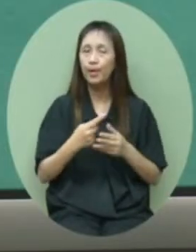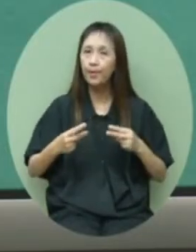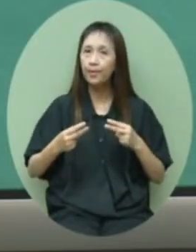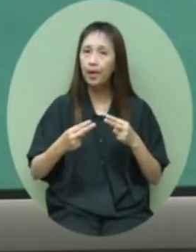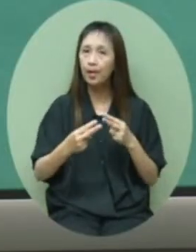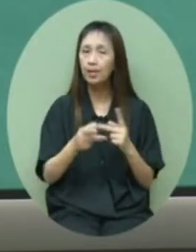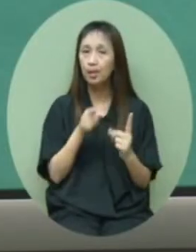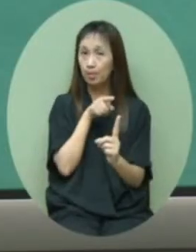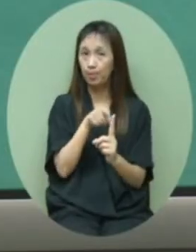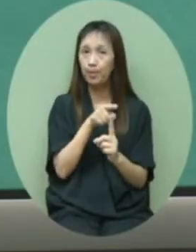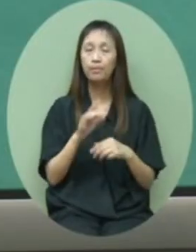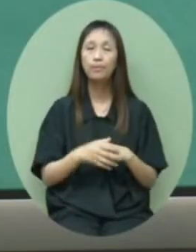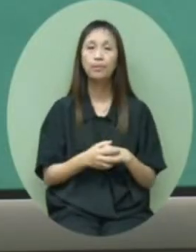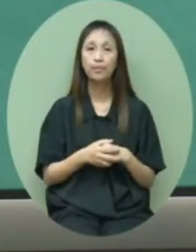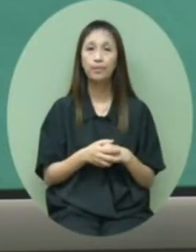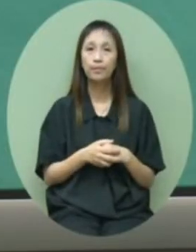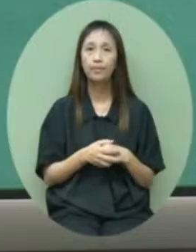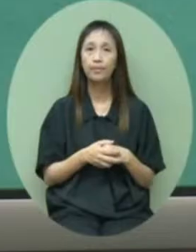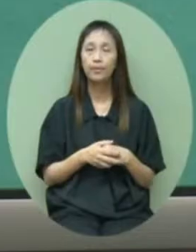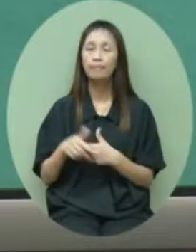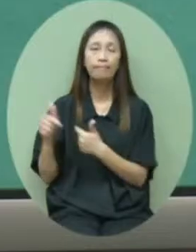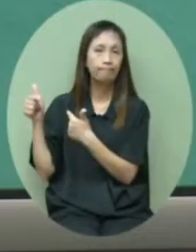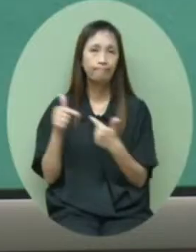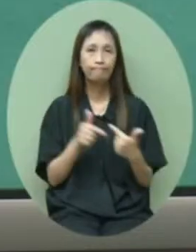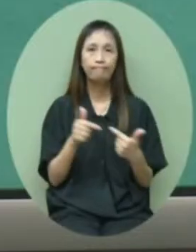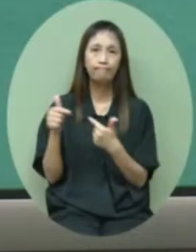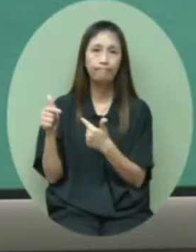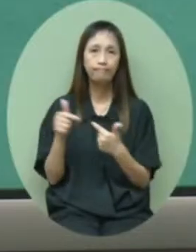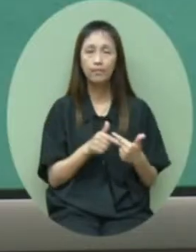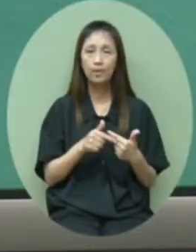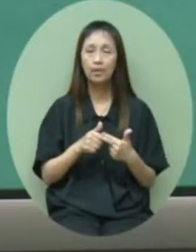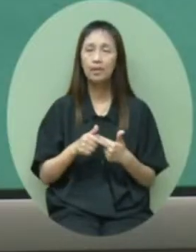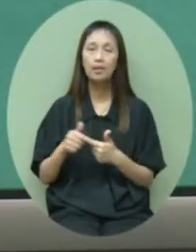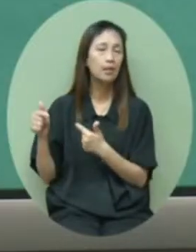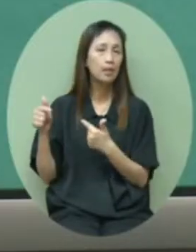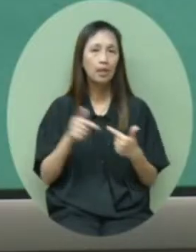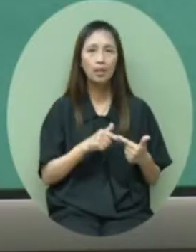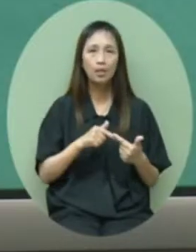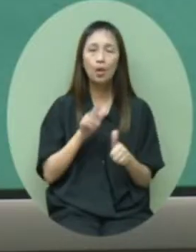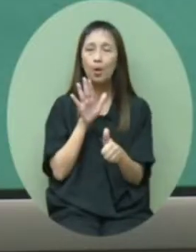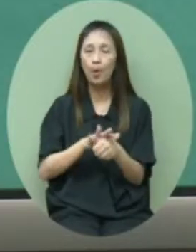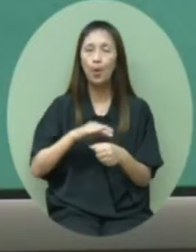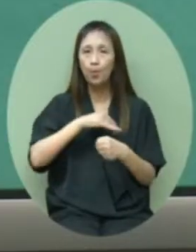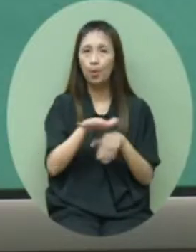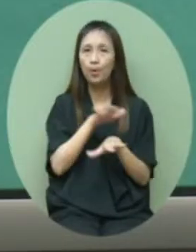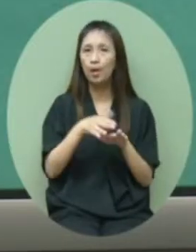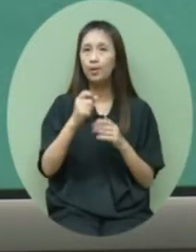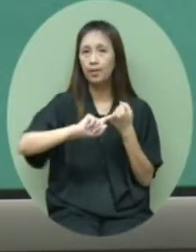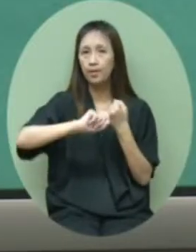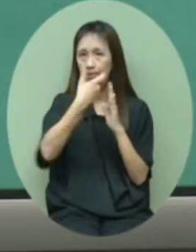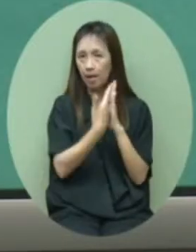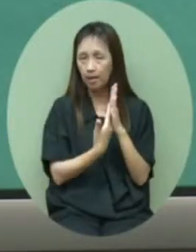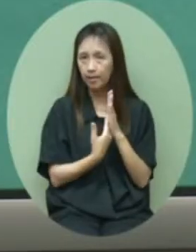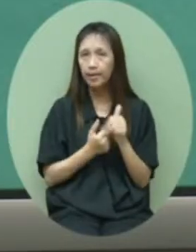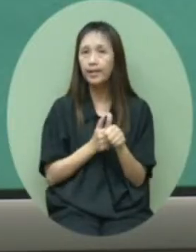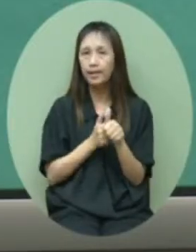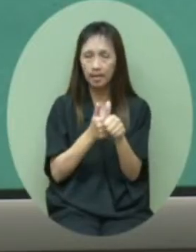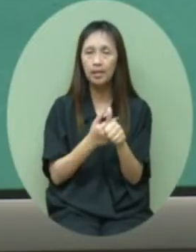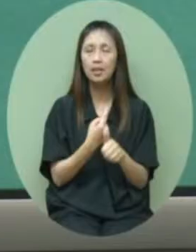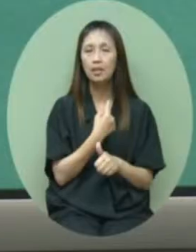the stalls for New Year market fairs as well as other public entertainment venues.